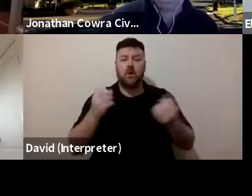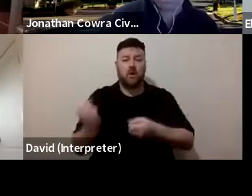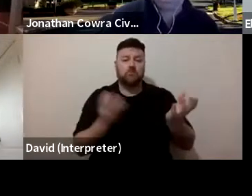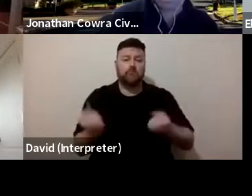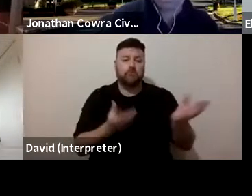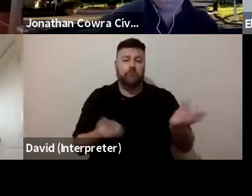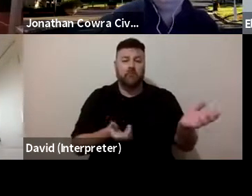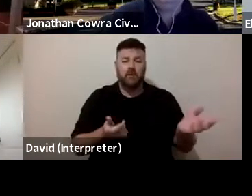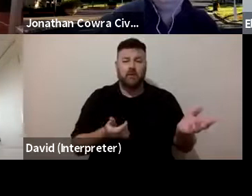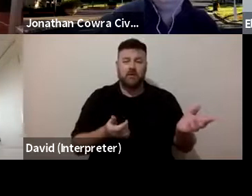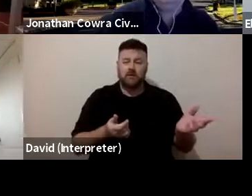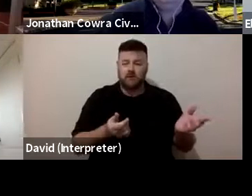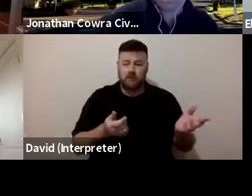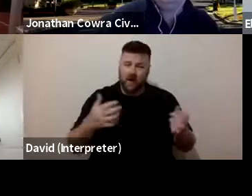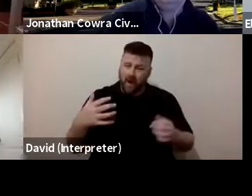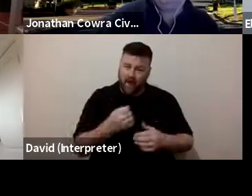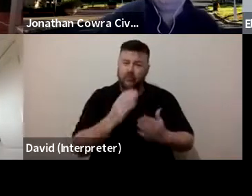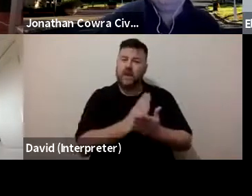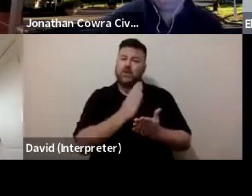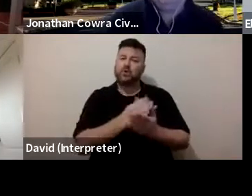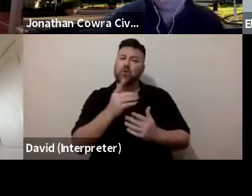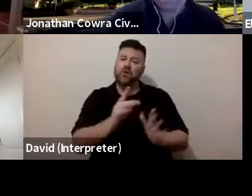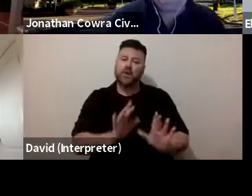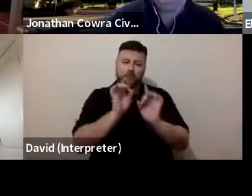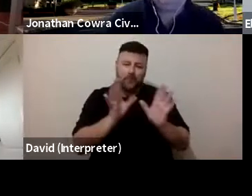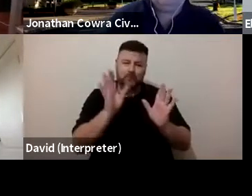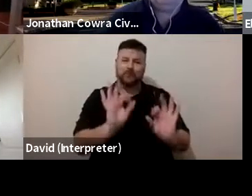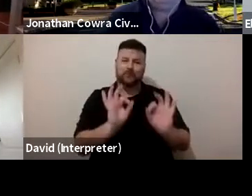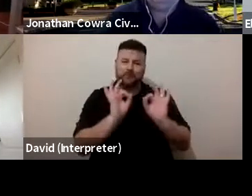And so we tried to make Zoom a medium,